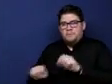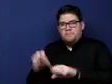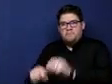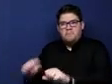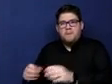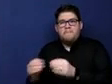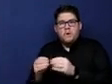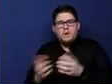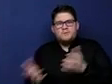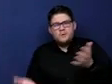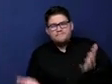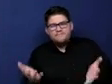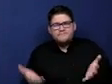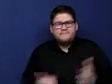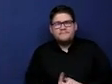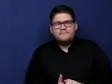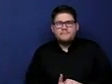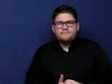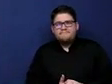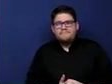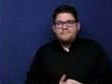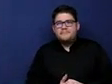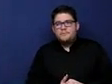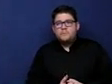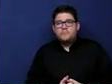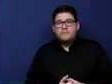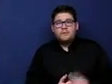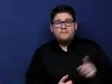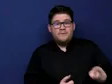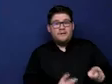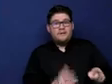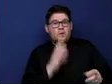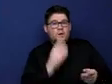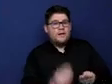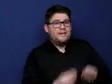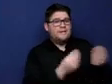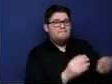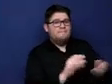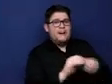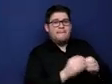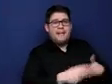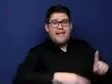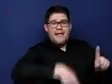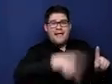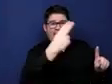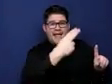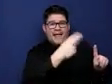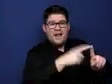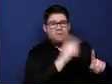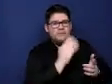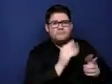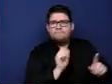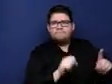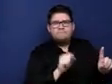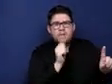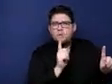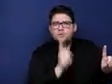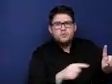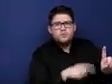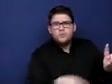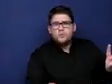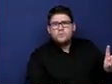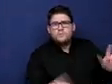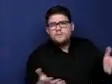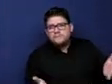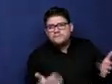can look at that. I mean, it's not. It really gives an inflated number of ones that are not necessarily any